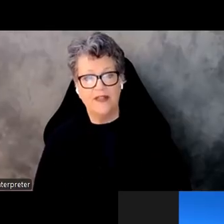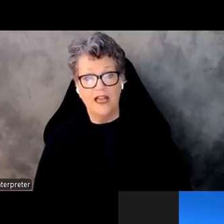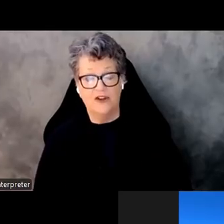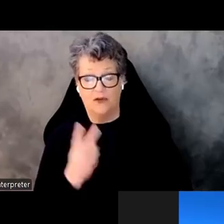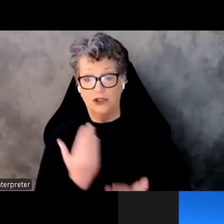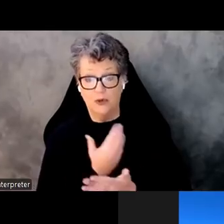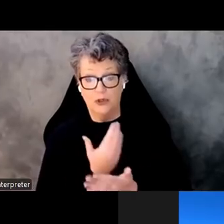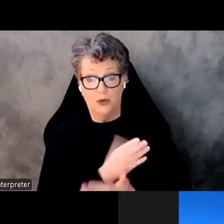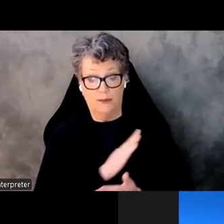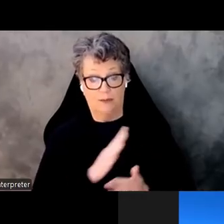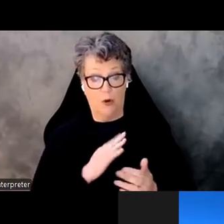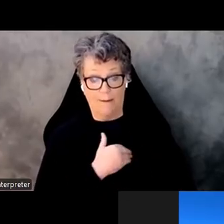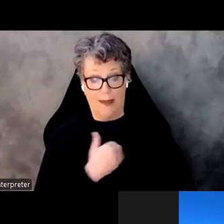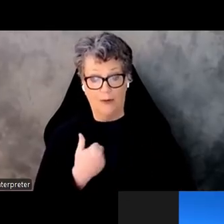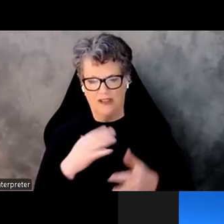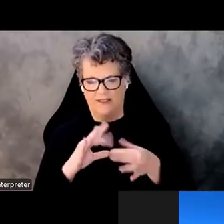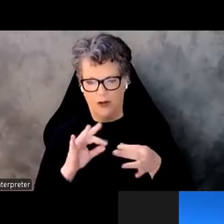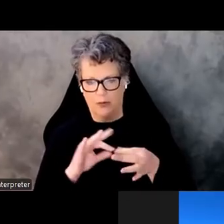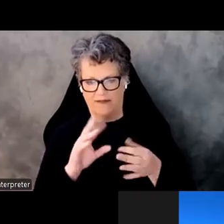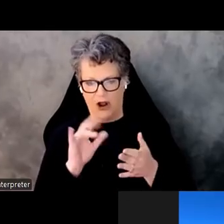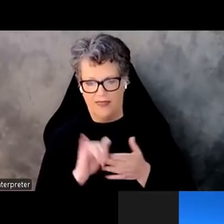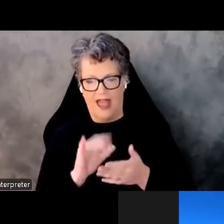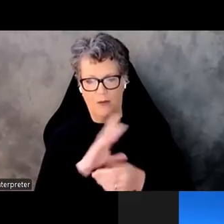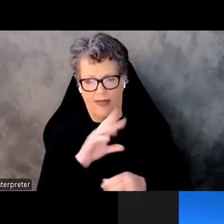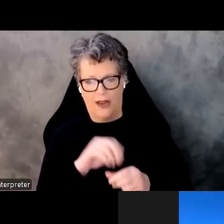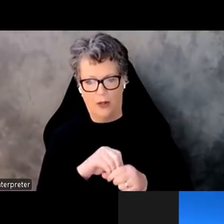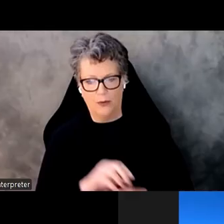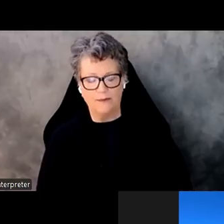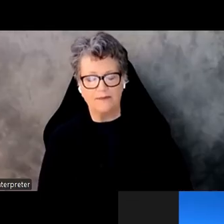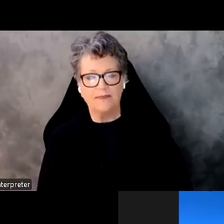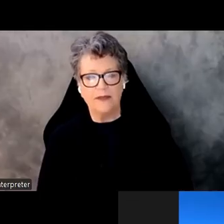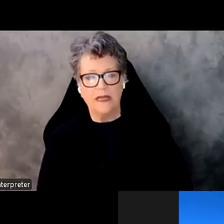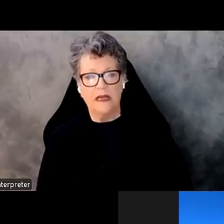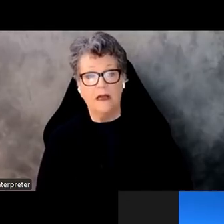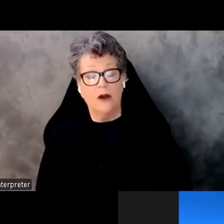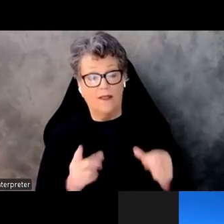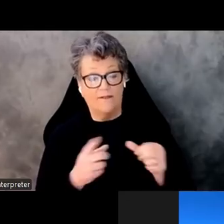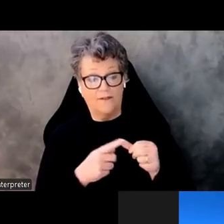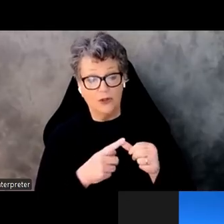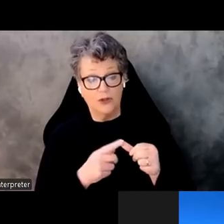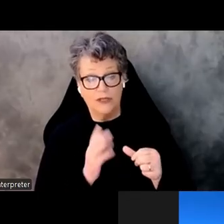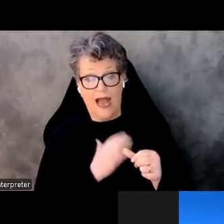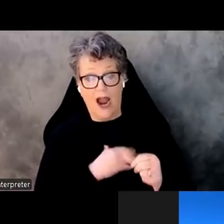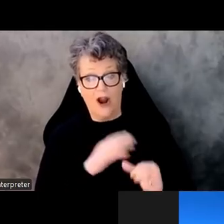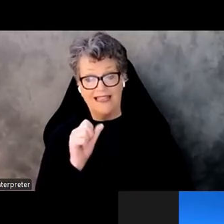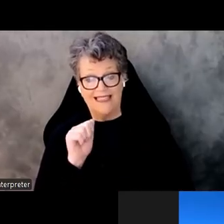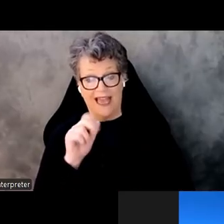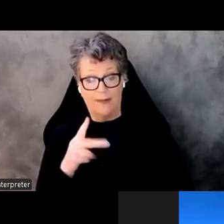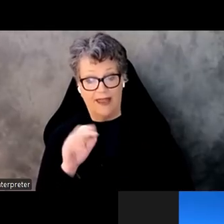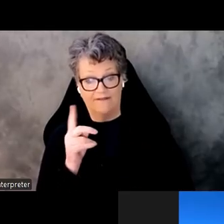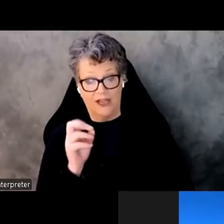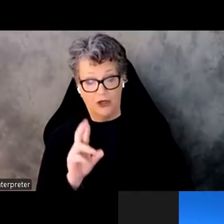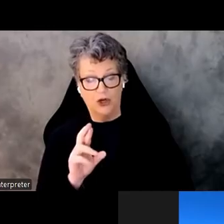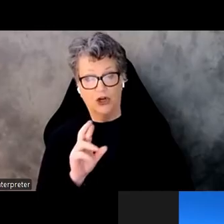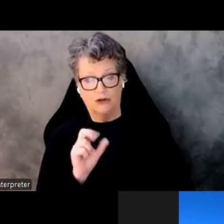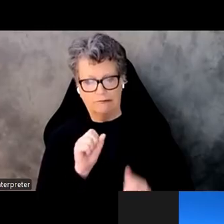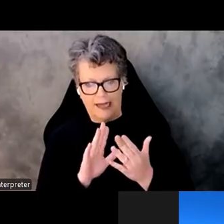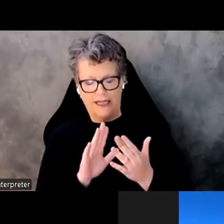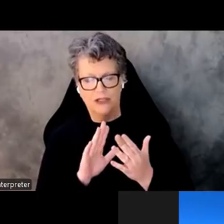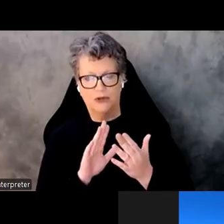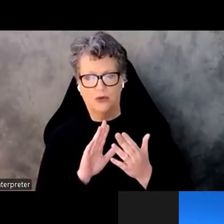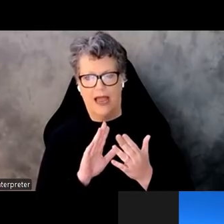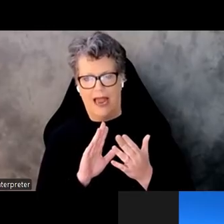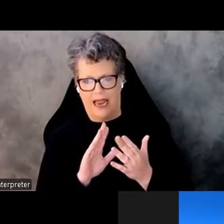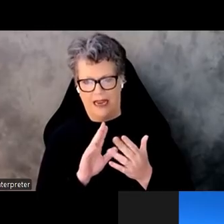board members, I'll give you a briefing on that and what that entailed. First, our SAP vendor ran into a proration